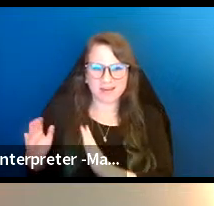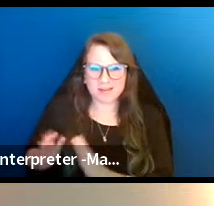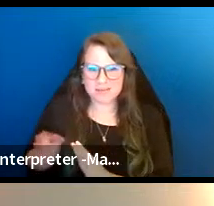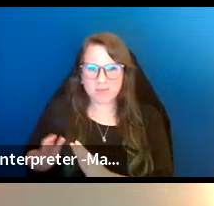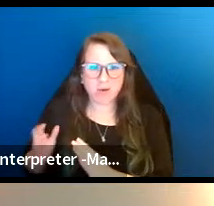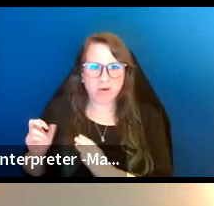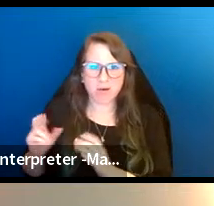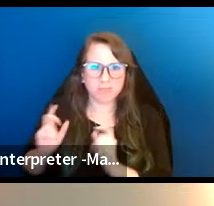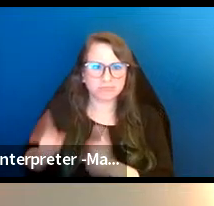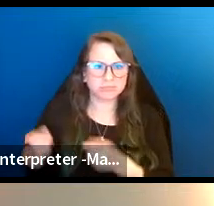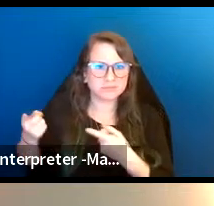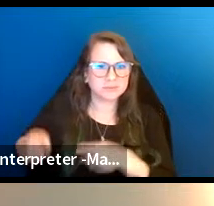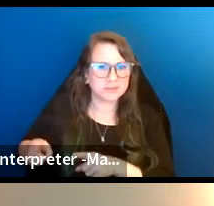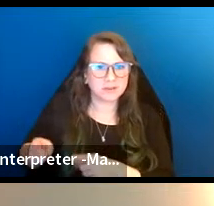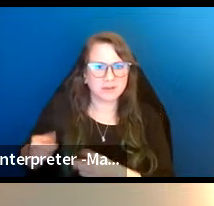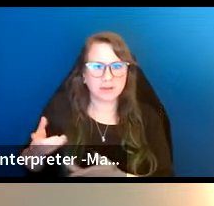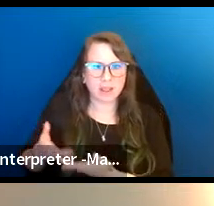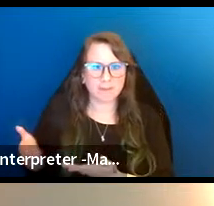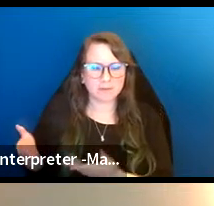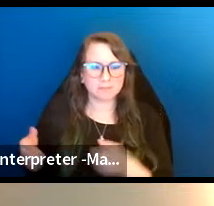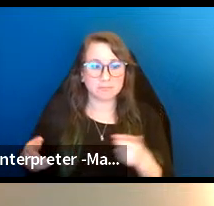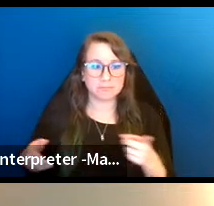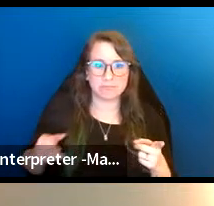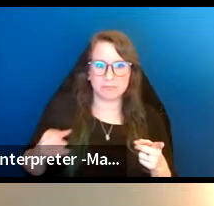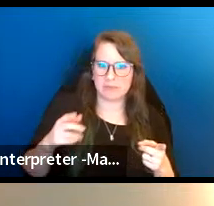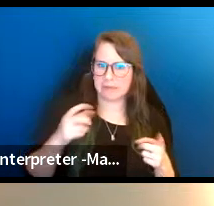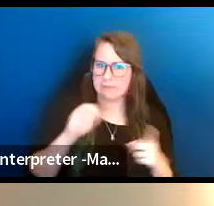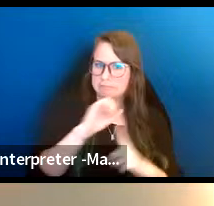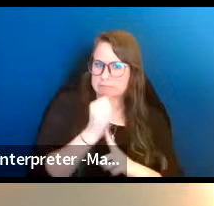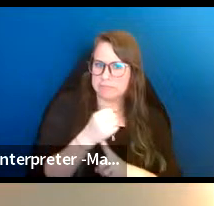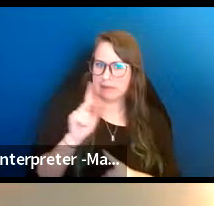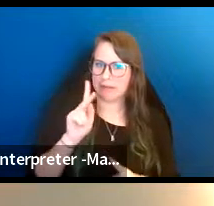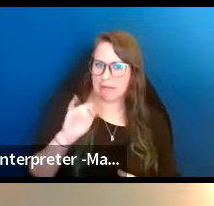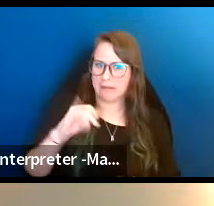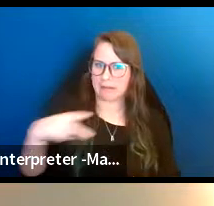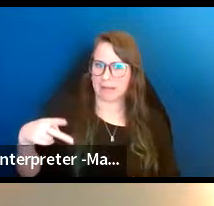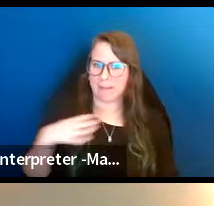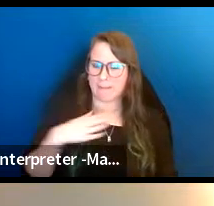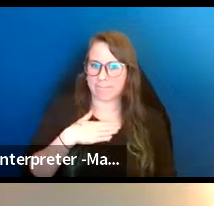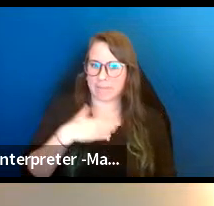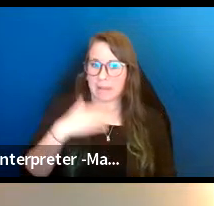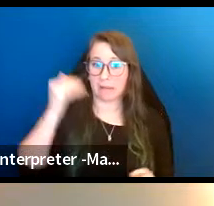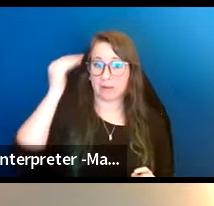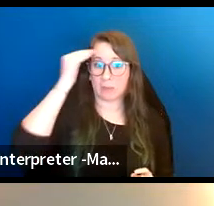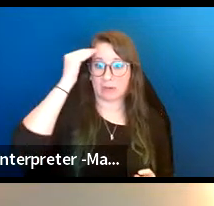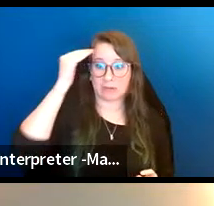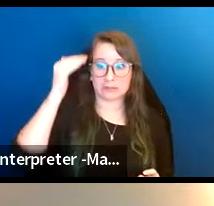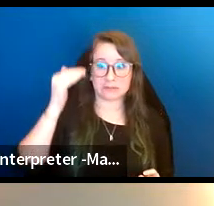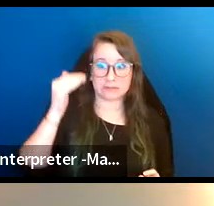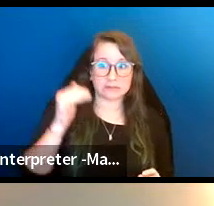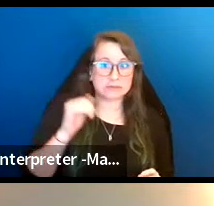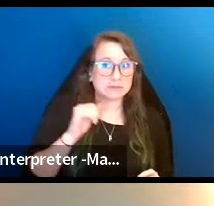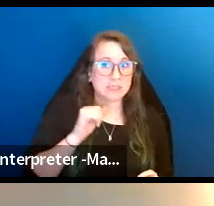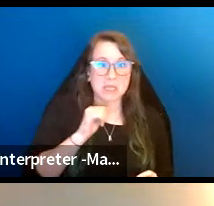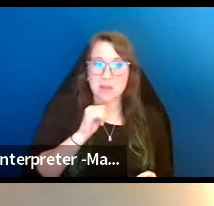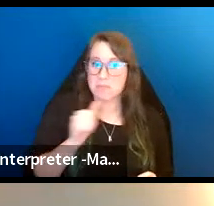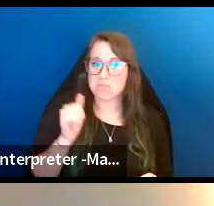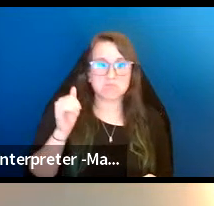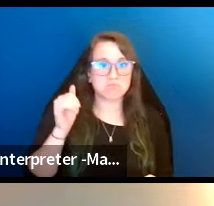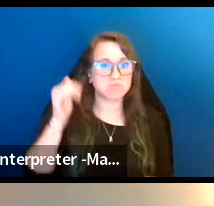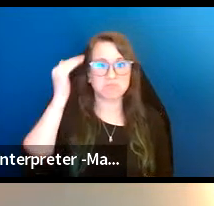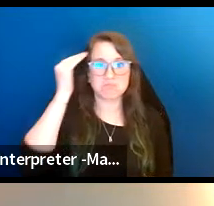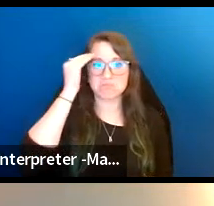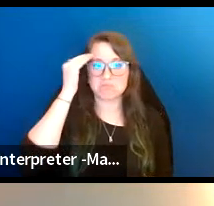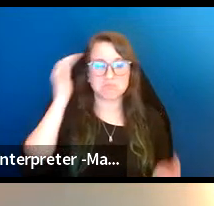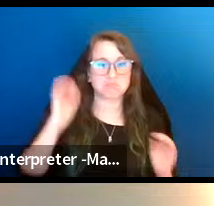sudden? Incident at KIP. To my awareness, I do not know of that right now, but I I can